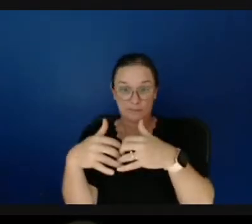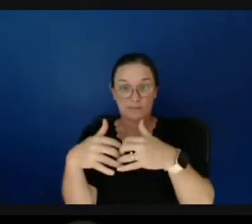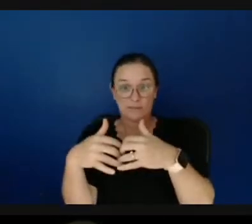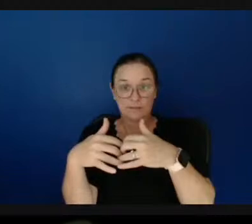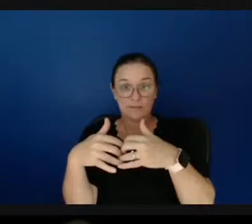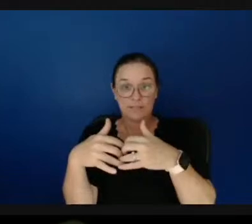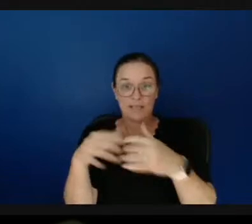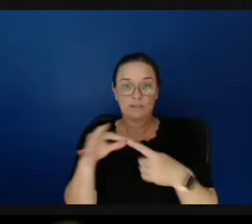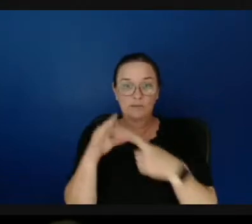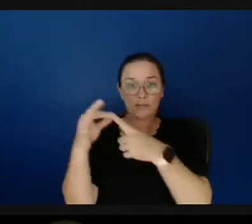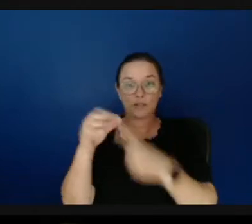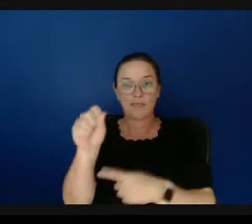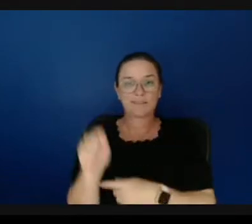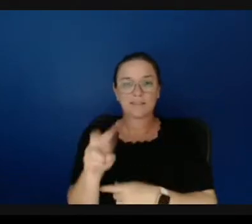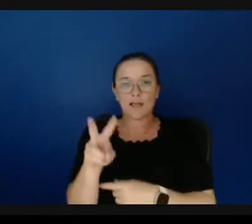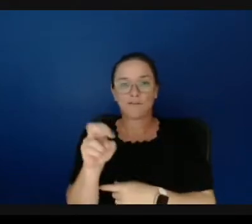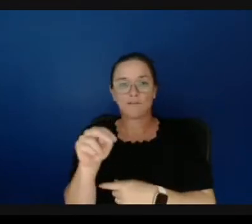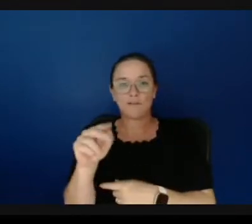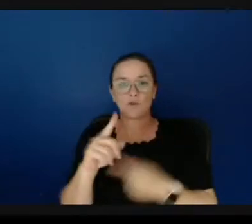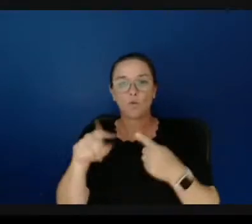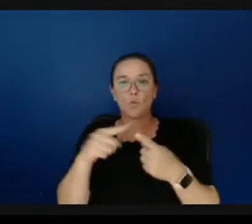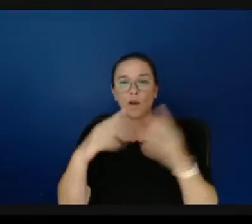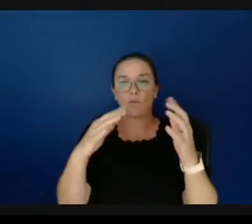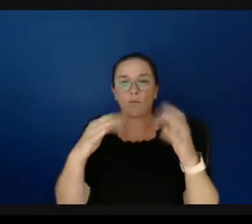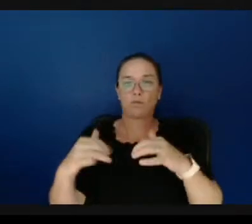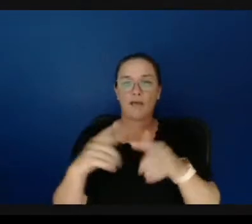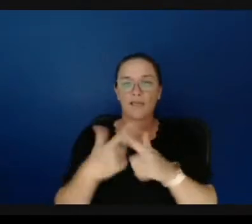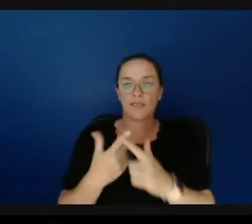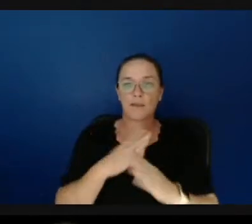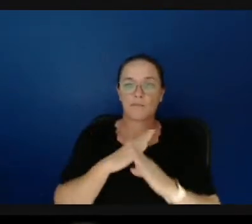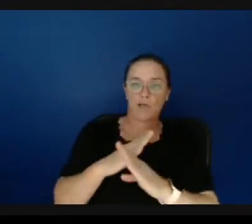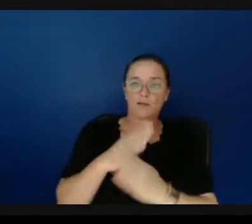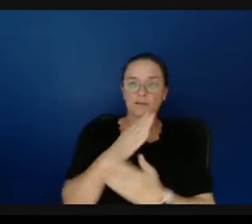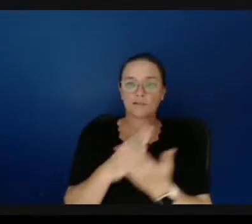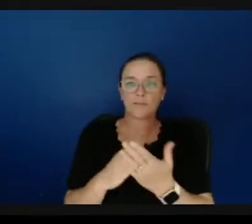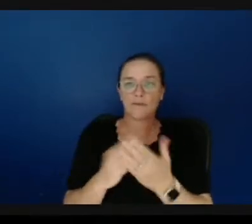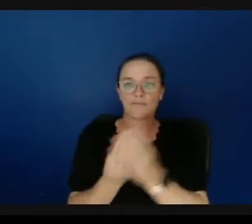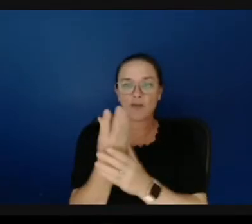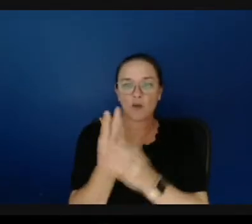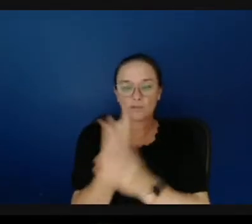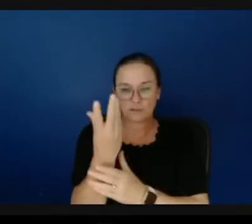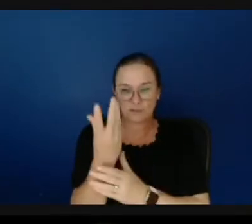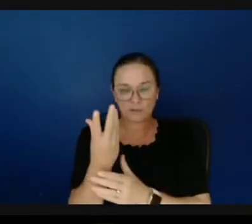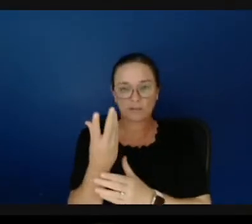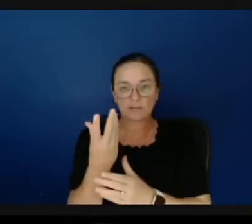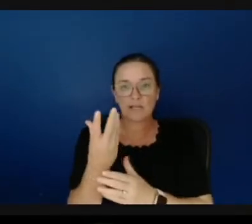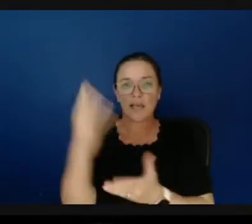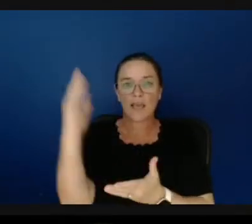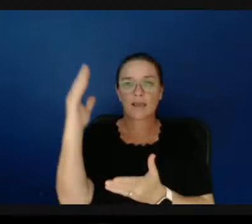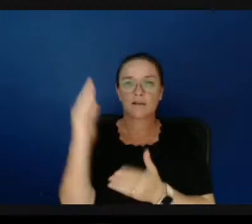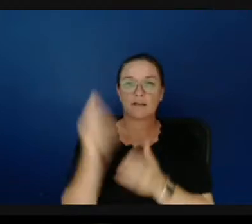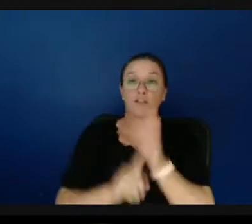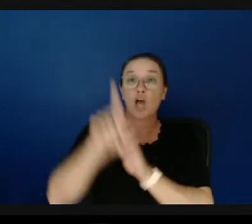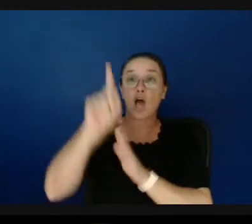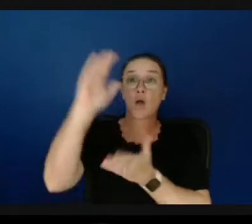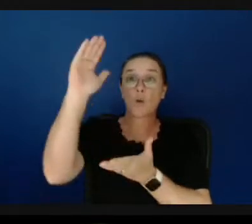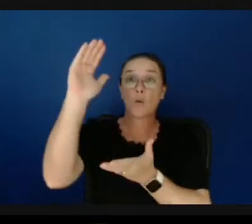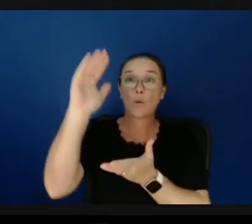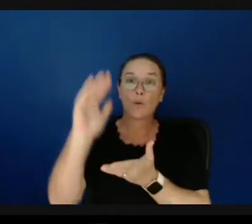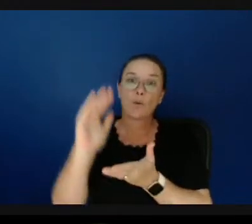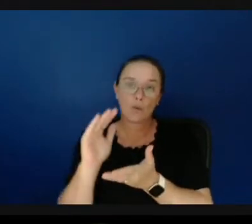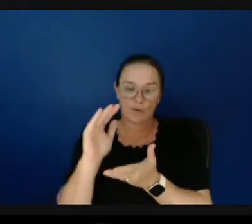which once the collapse occurs, blocks off some of the fountain and reduces the height of its eruption